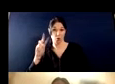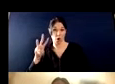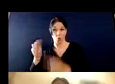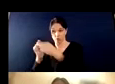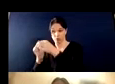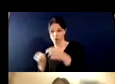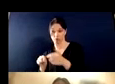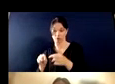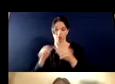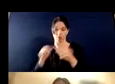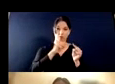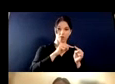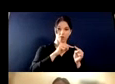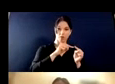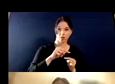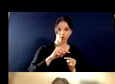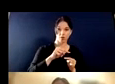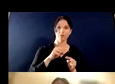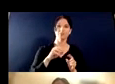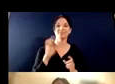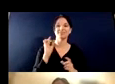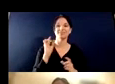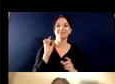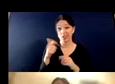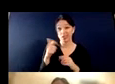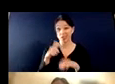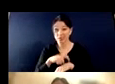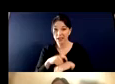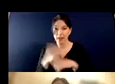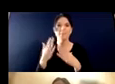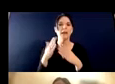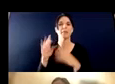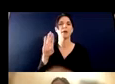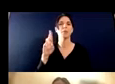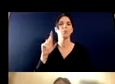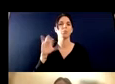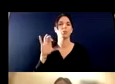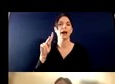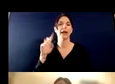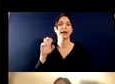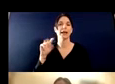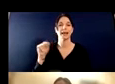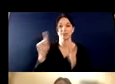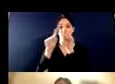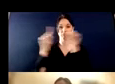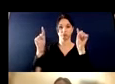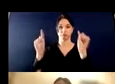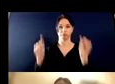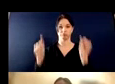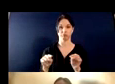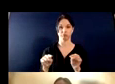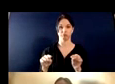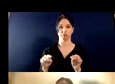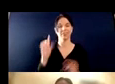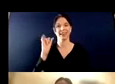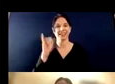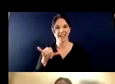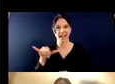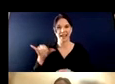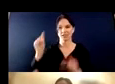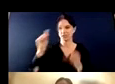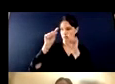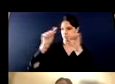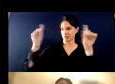Other times it's indicated by a left or right bracket. And I'm sharing this with you so that when you go to look at your child's